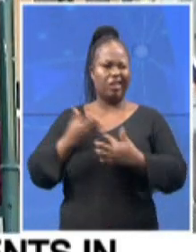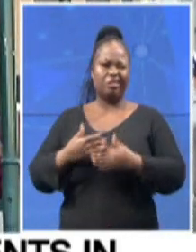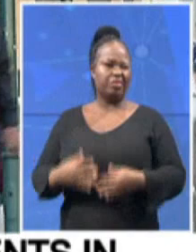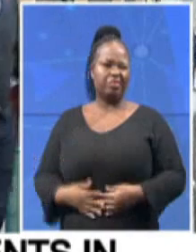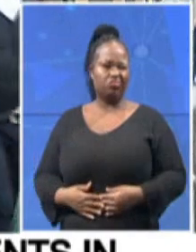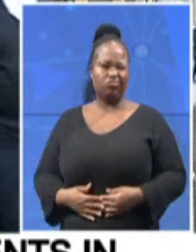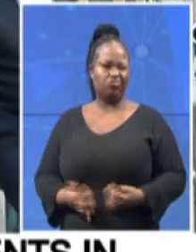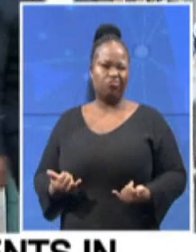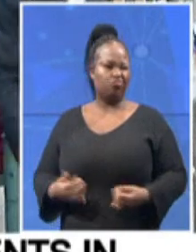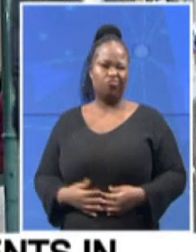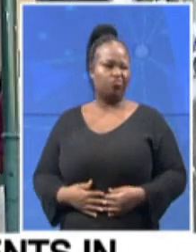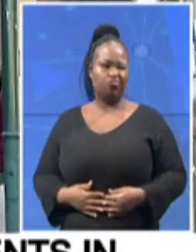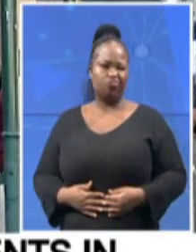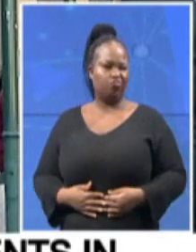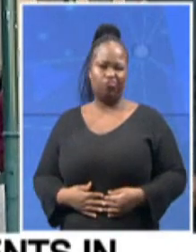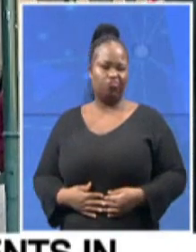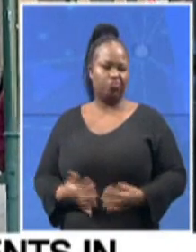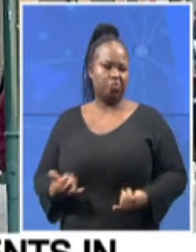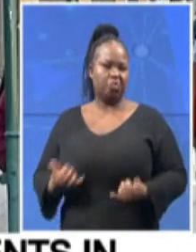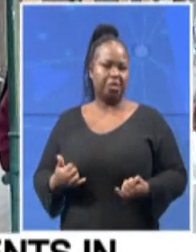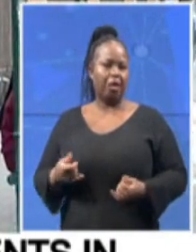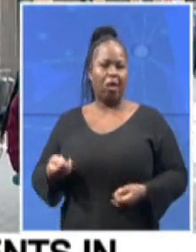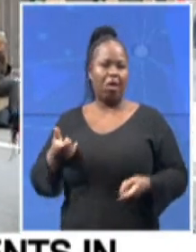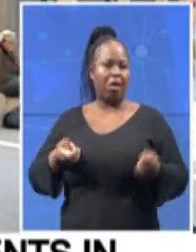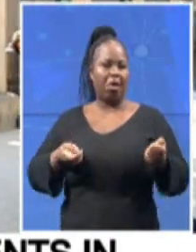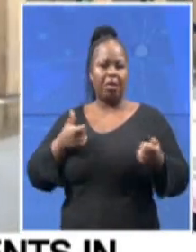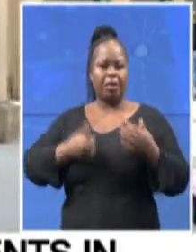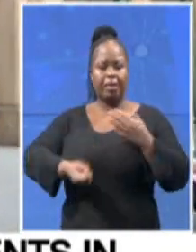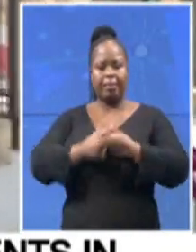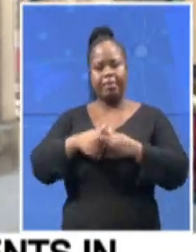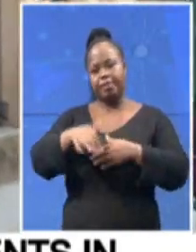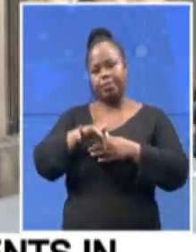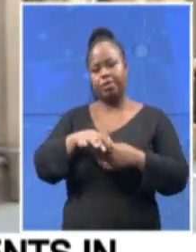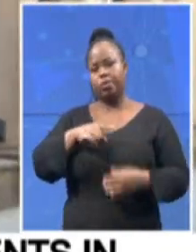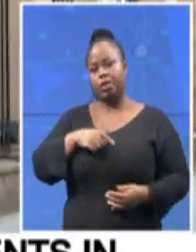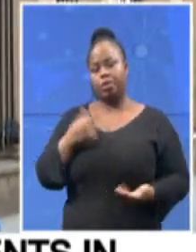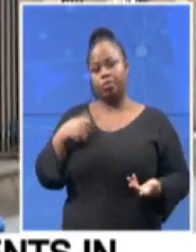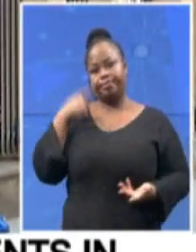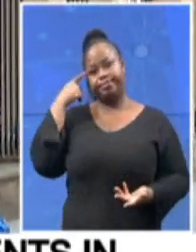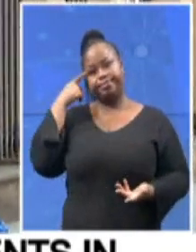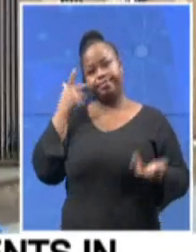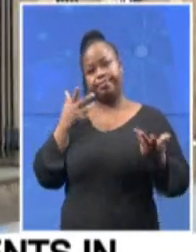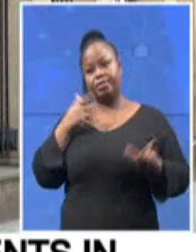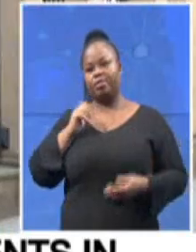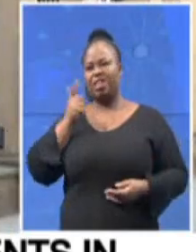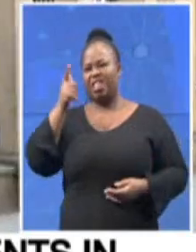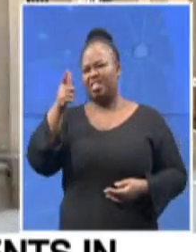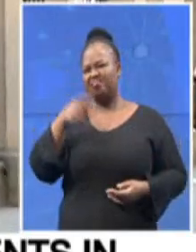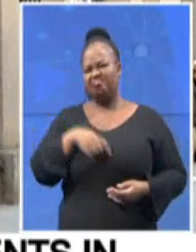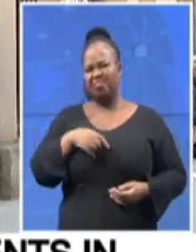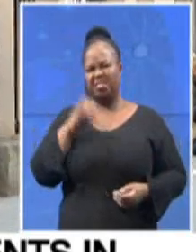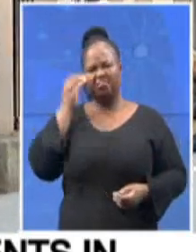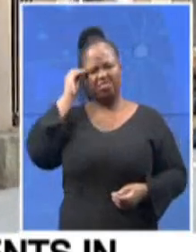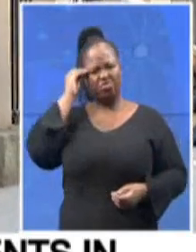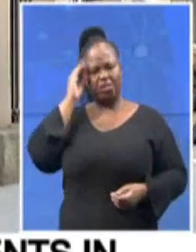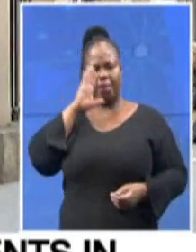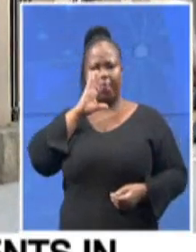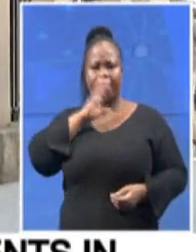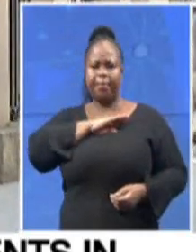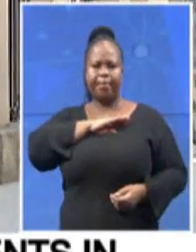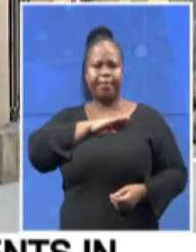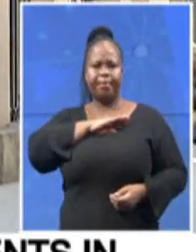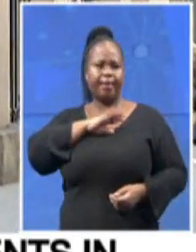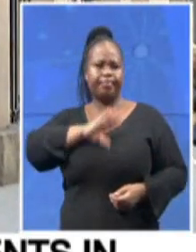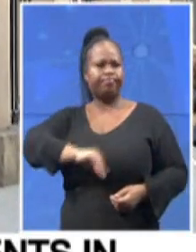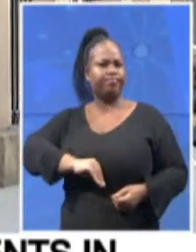today, that is not the case. There isn't much activity, as we believe that maybe over time, people lost interest in the matter as, it